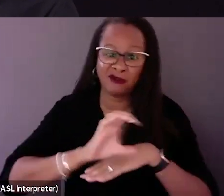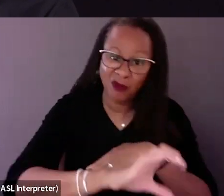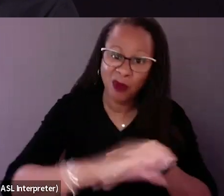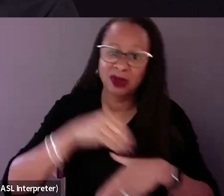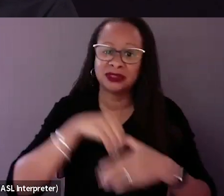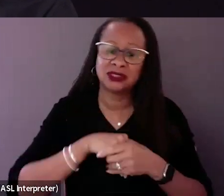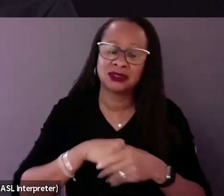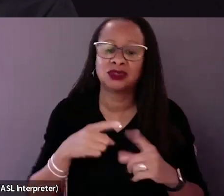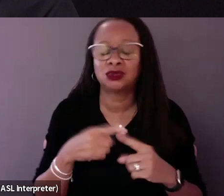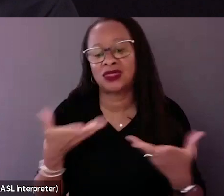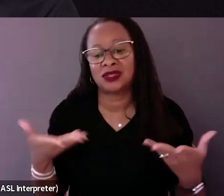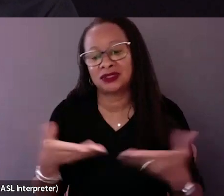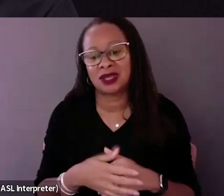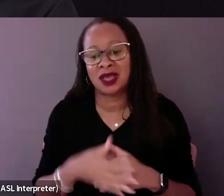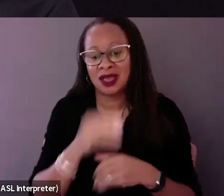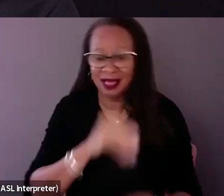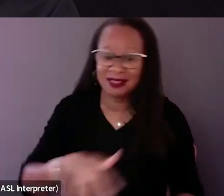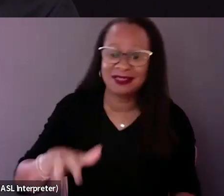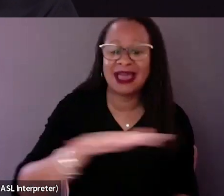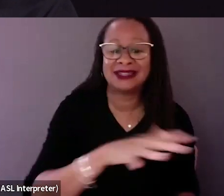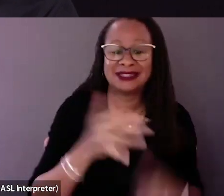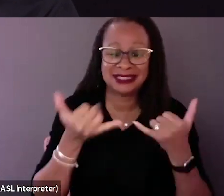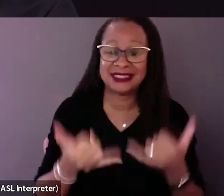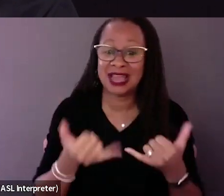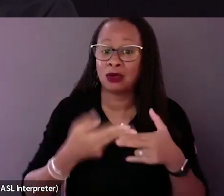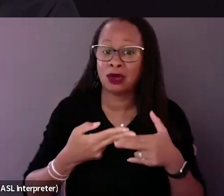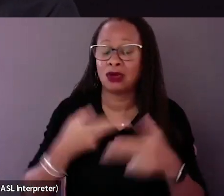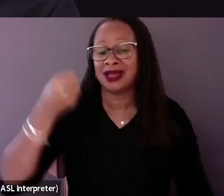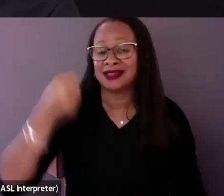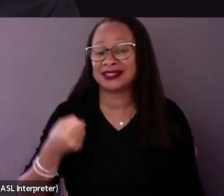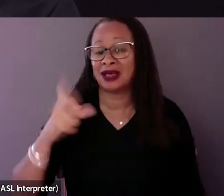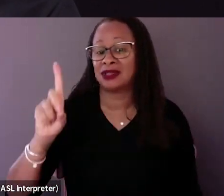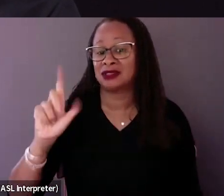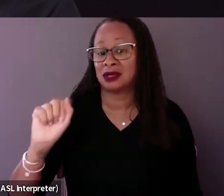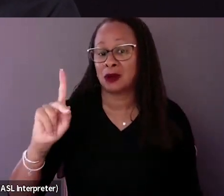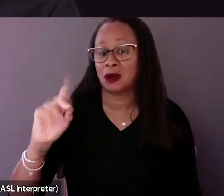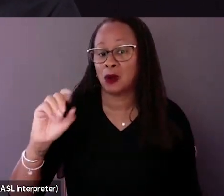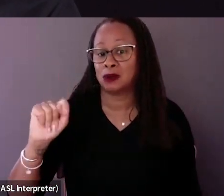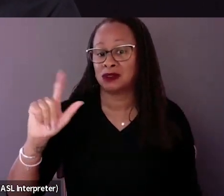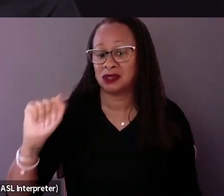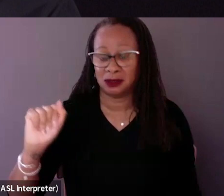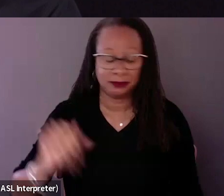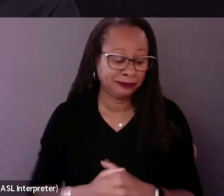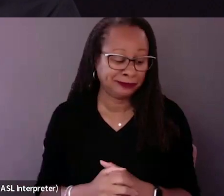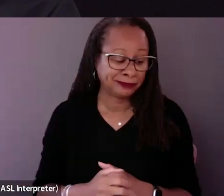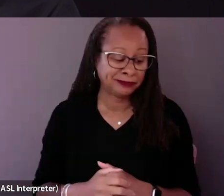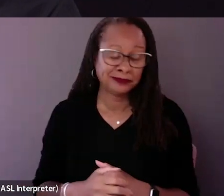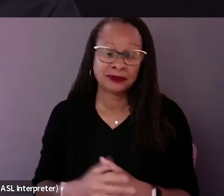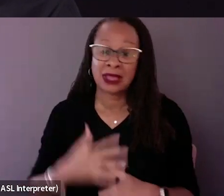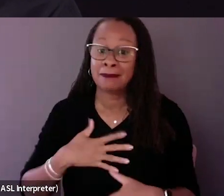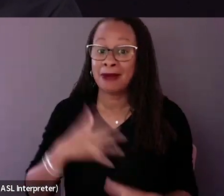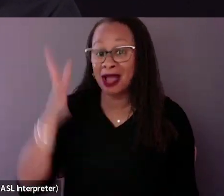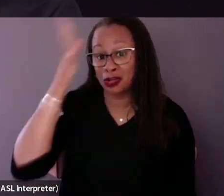into this land that is now South Dakota. And my grandfather